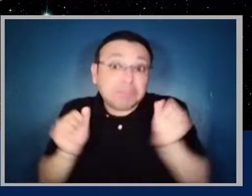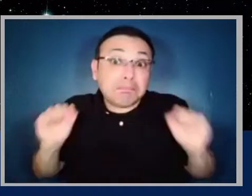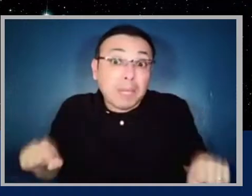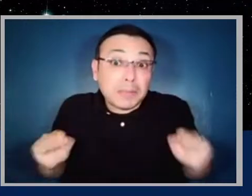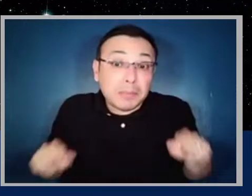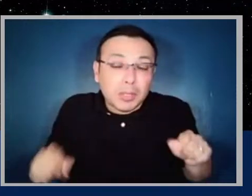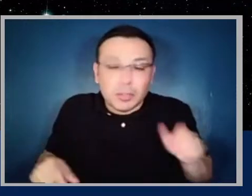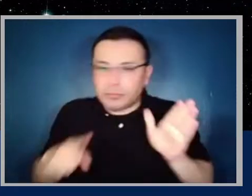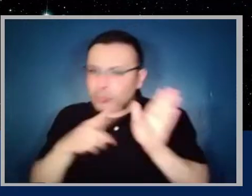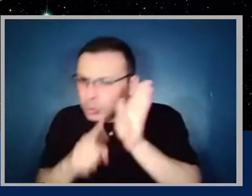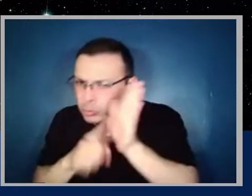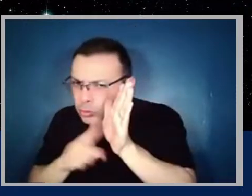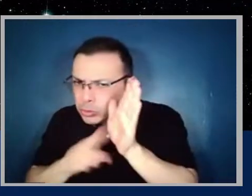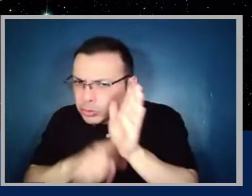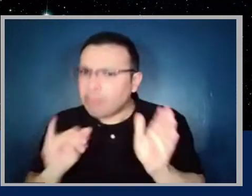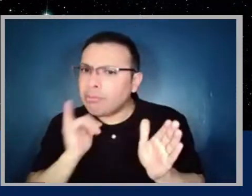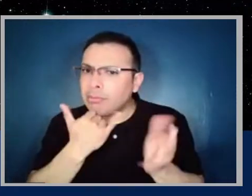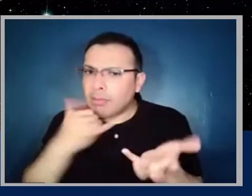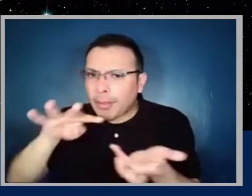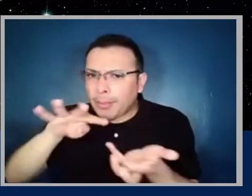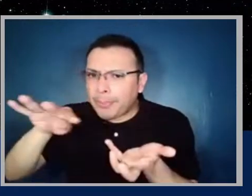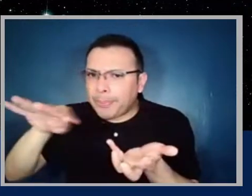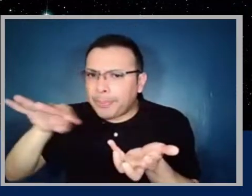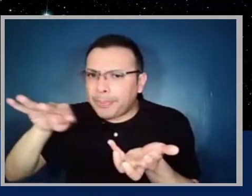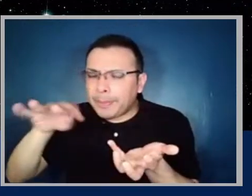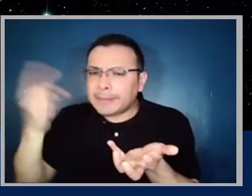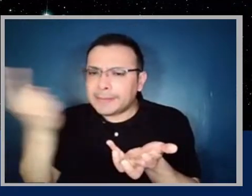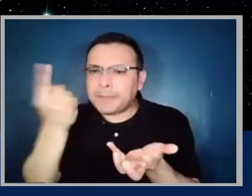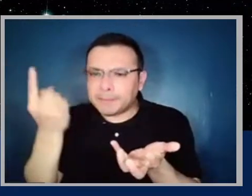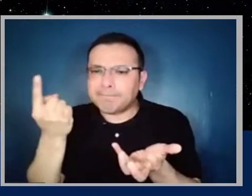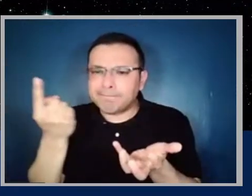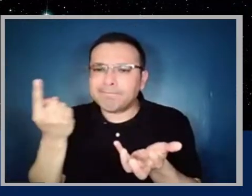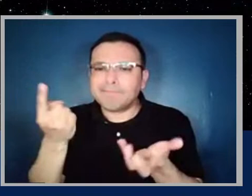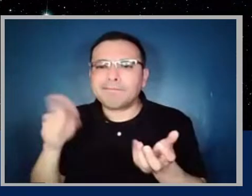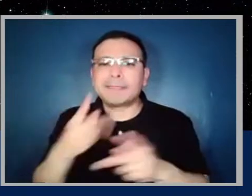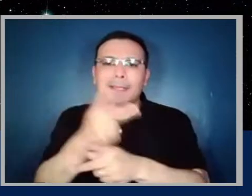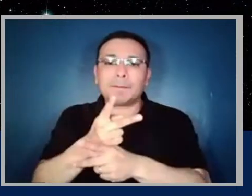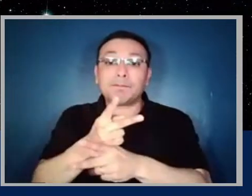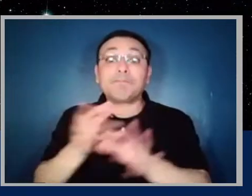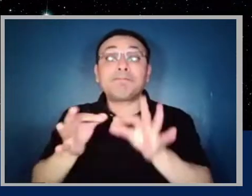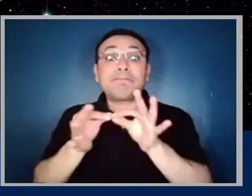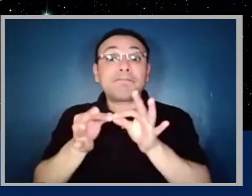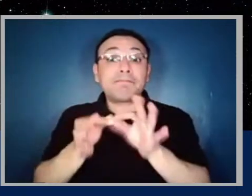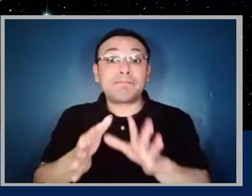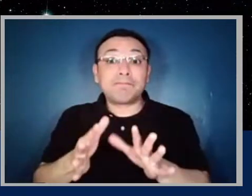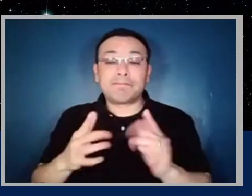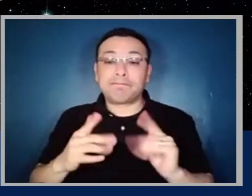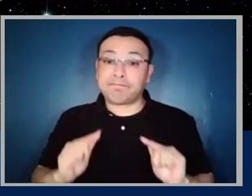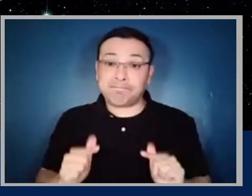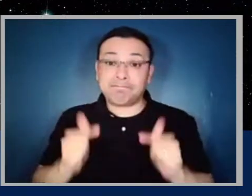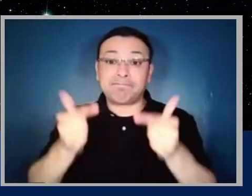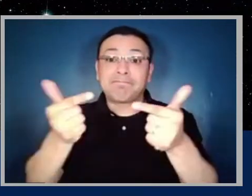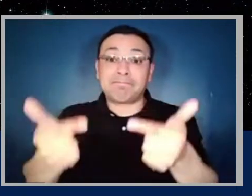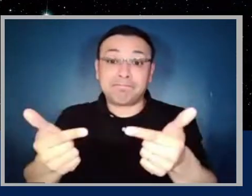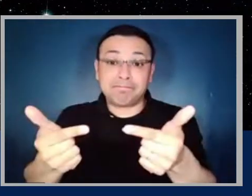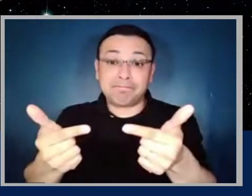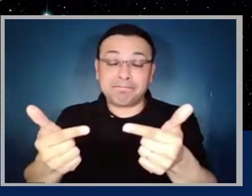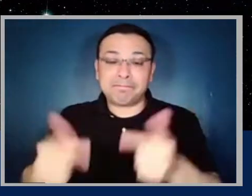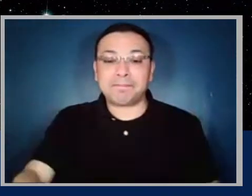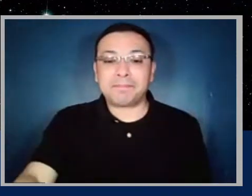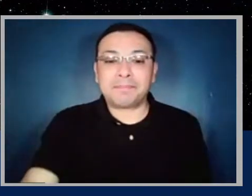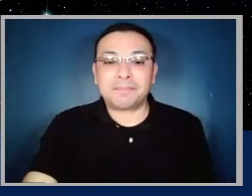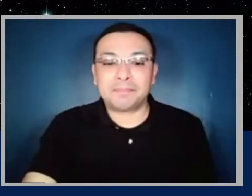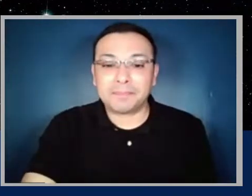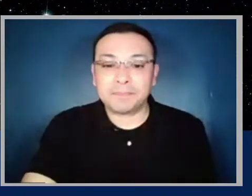created accidental leaks of any of the commodities. Makes sense. Sam, you were like nodding along and